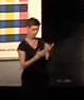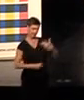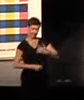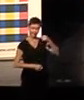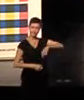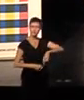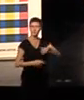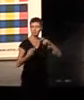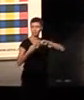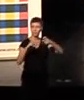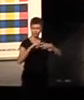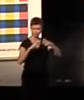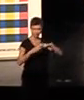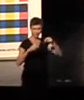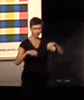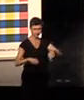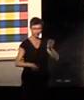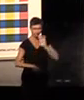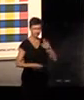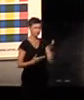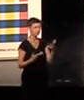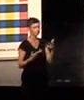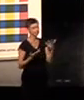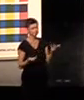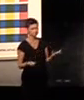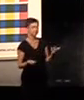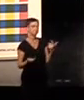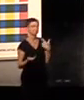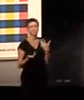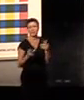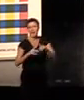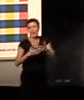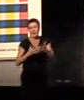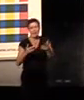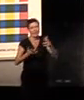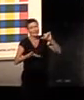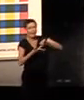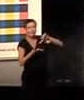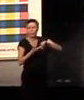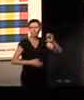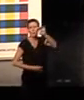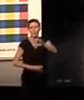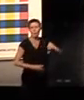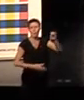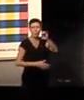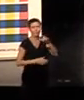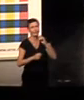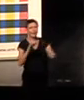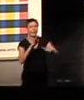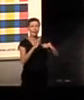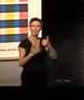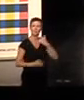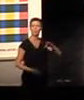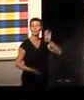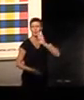city brussels bruxelles brussel capital of europe and capital of de fed staat